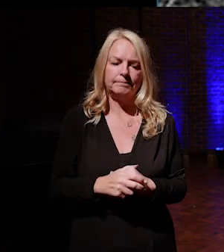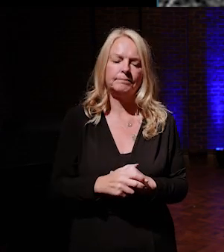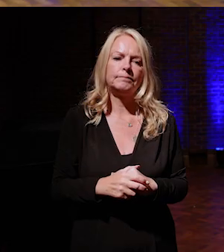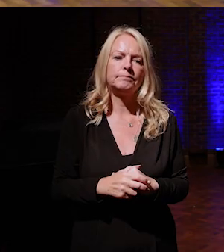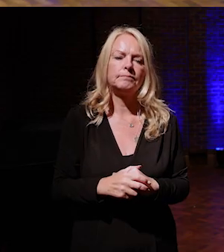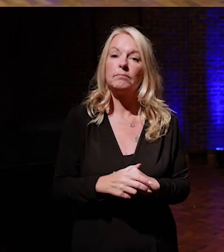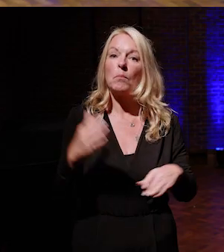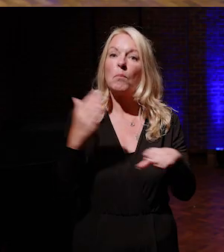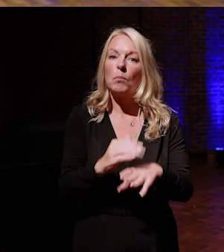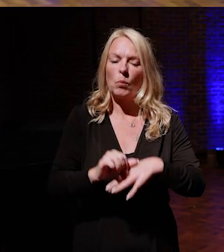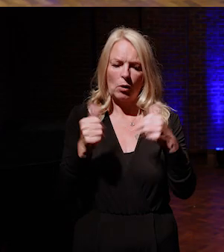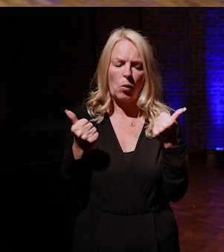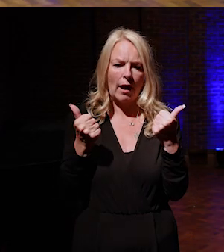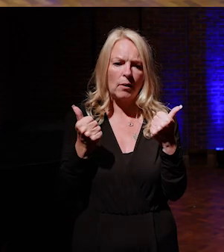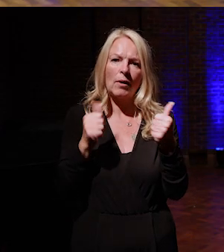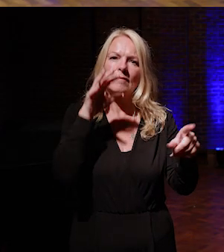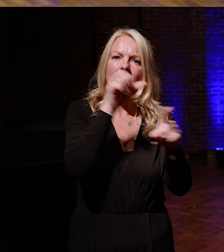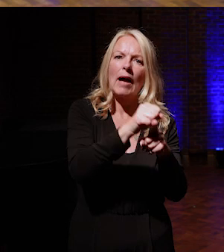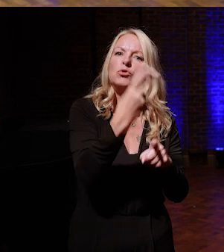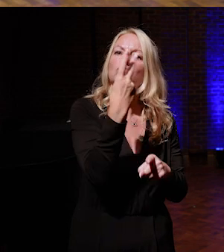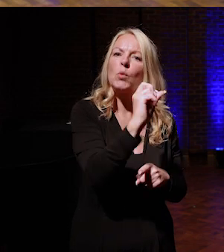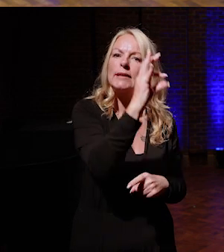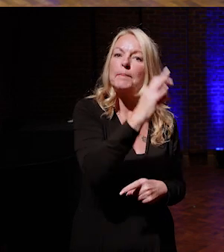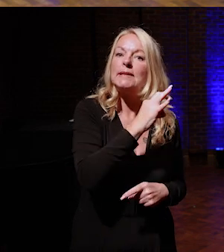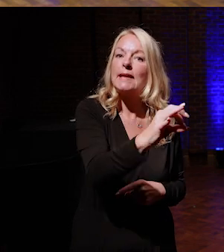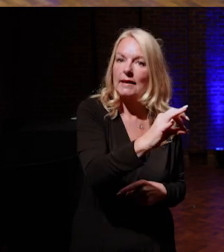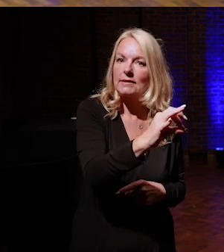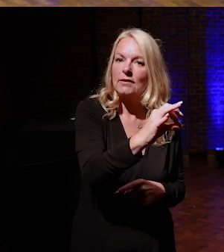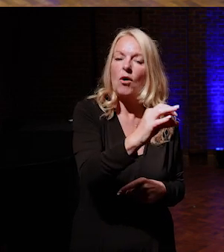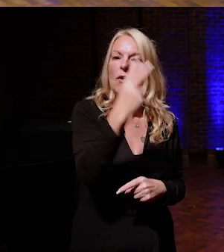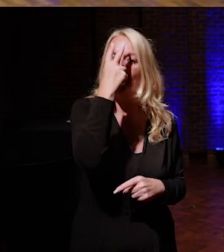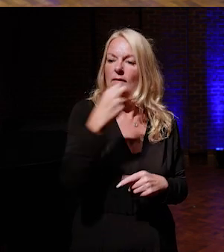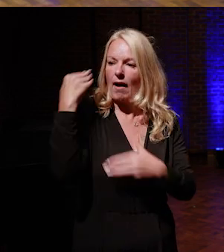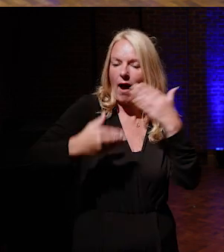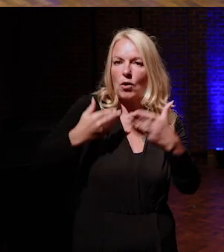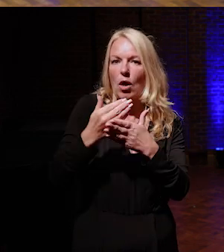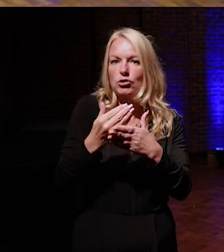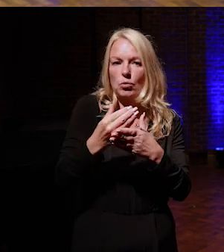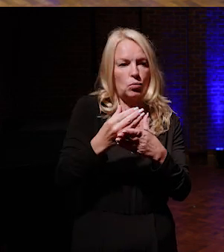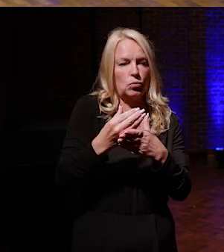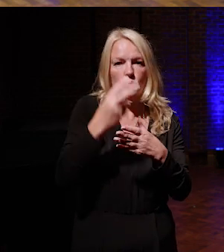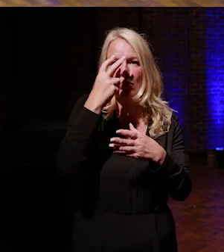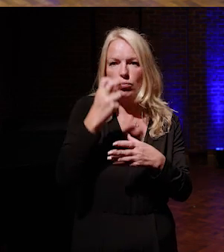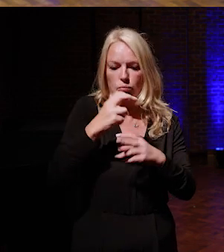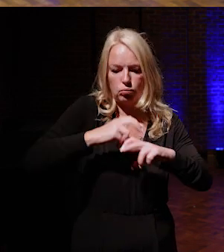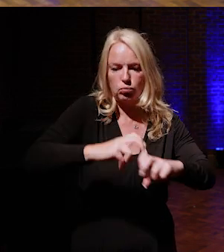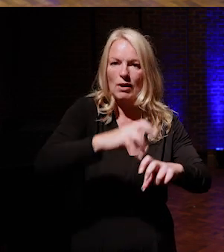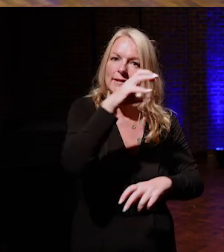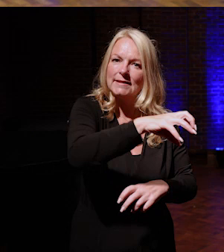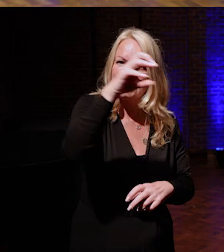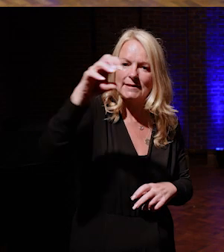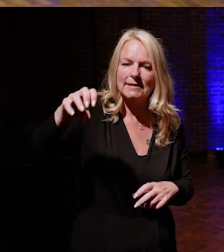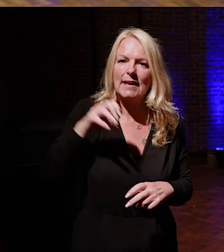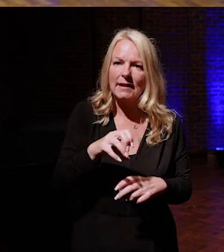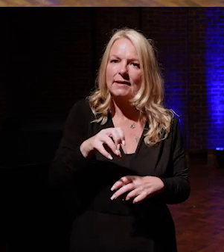It worked well. We found about 20% of the known archaeological sites. And I got a good